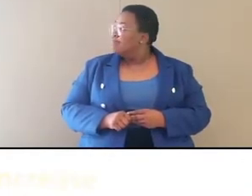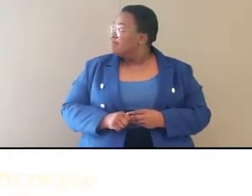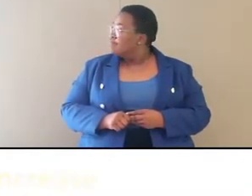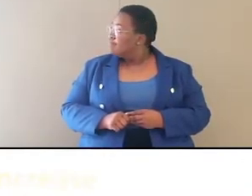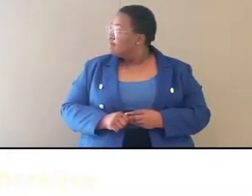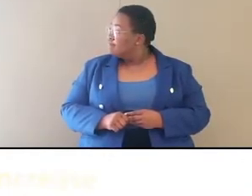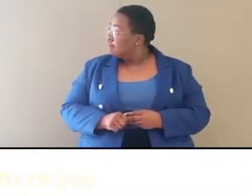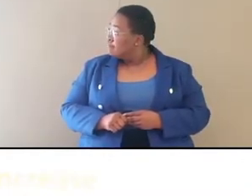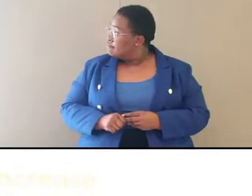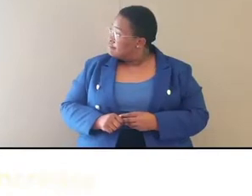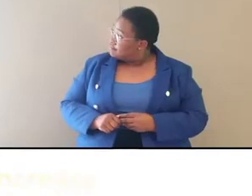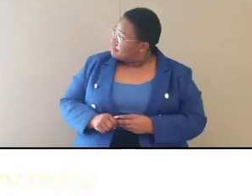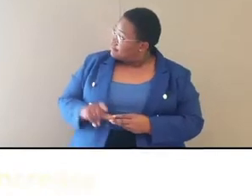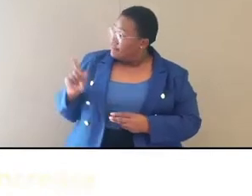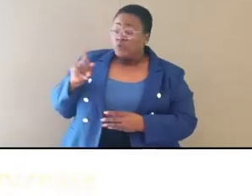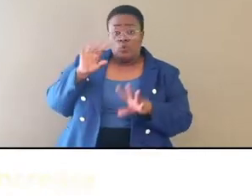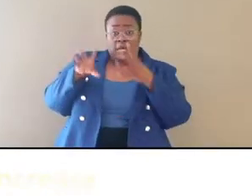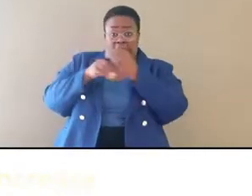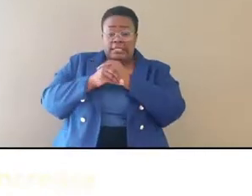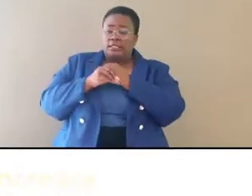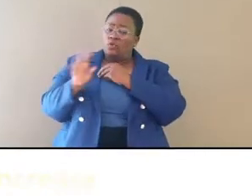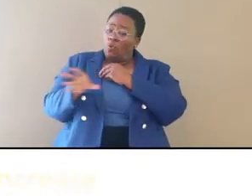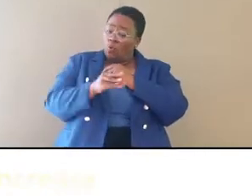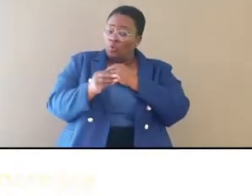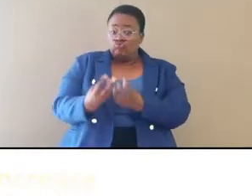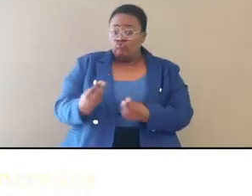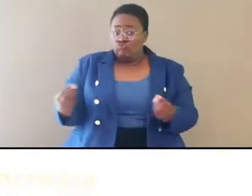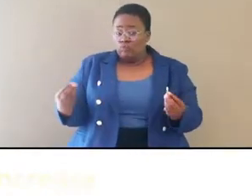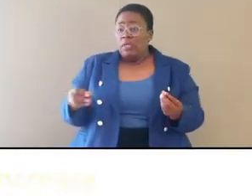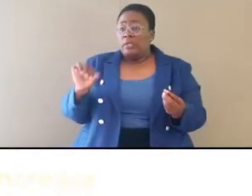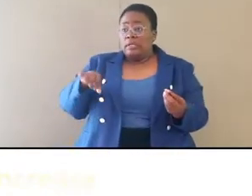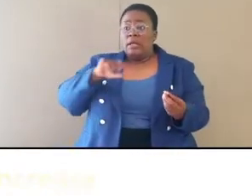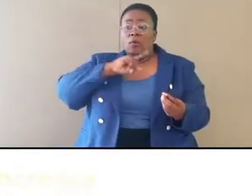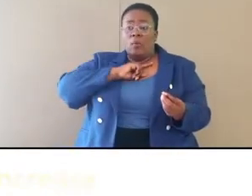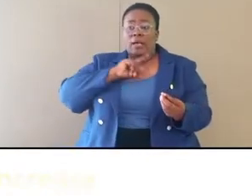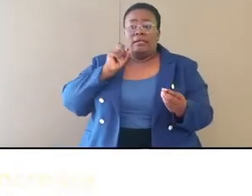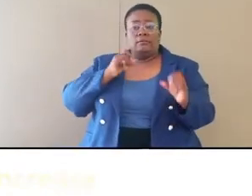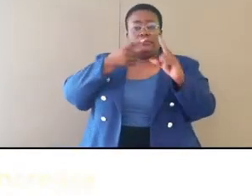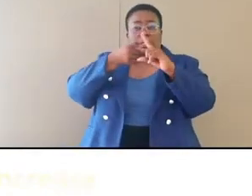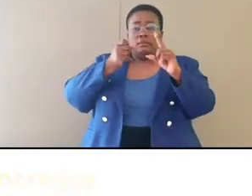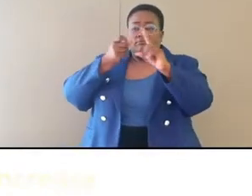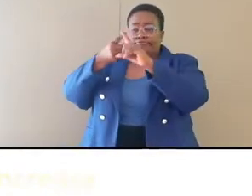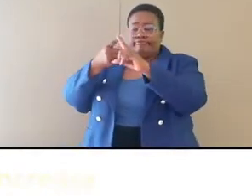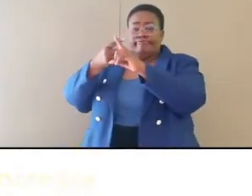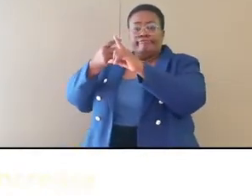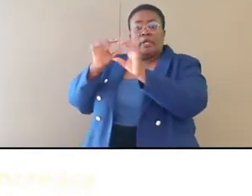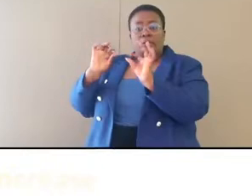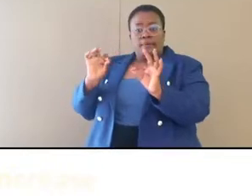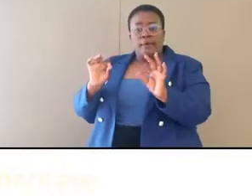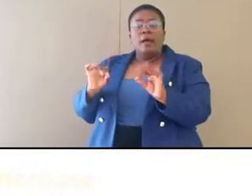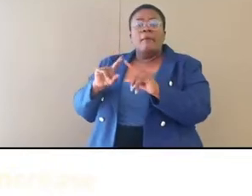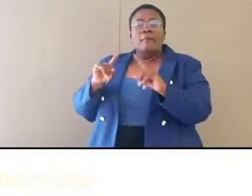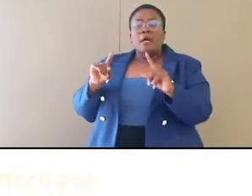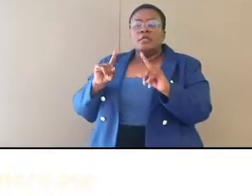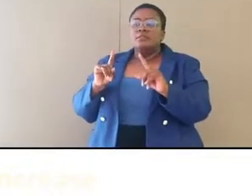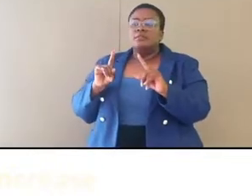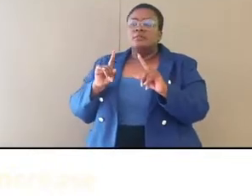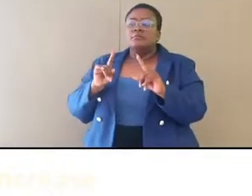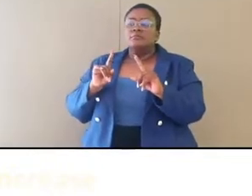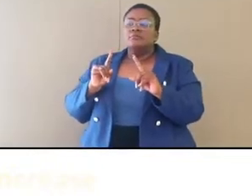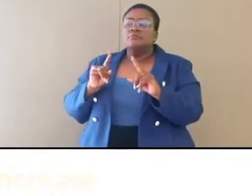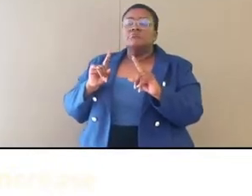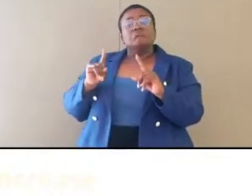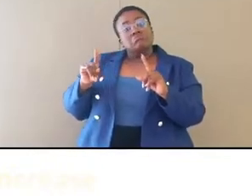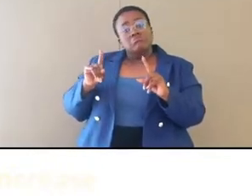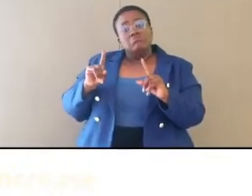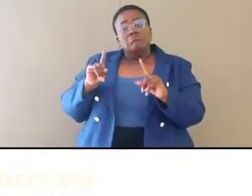Who it would reach, in addition to all of these children, because it's so well targeted, it already reaches large numbers of women who